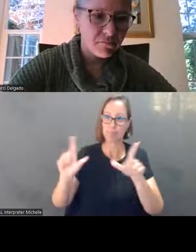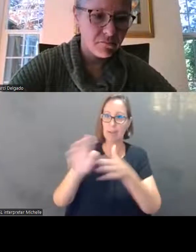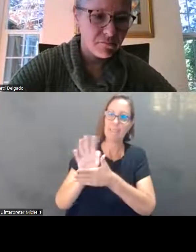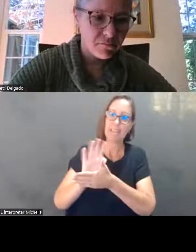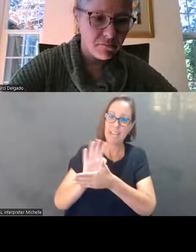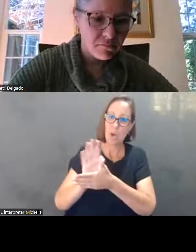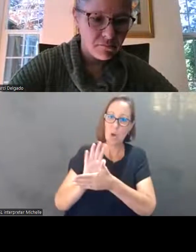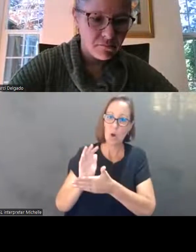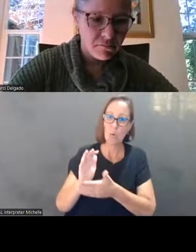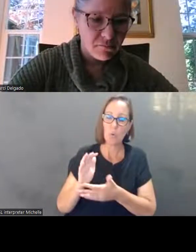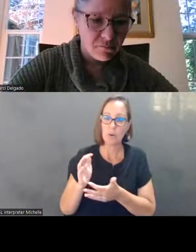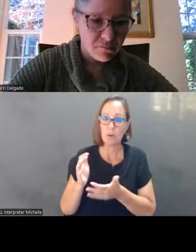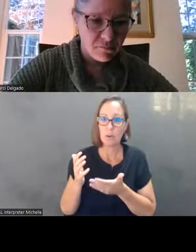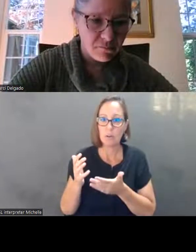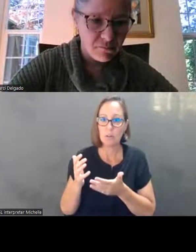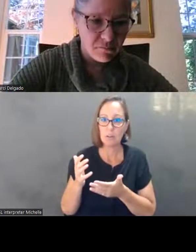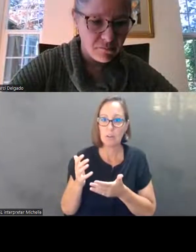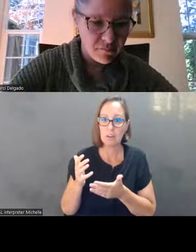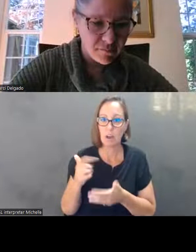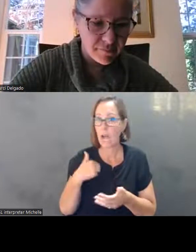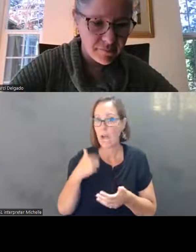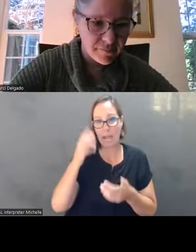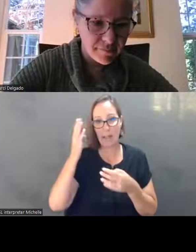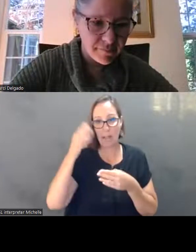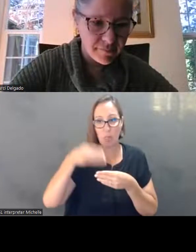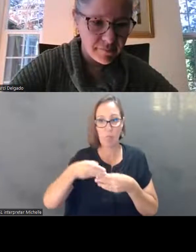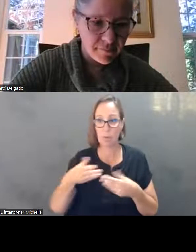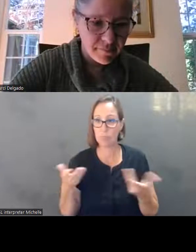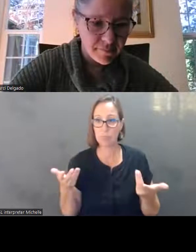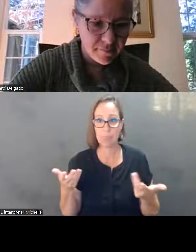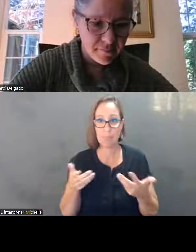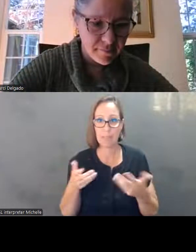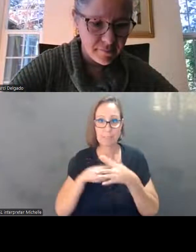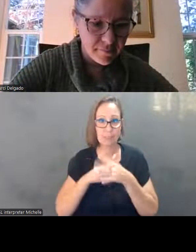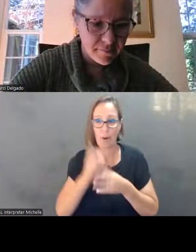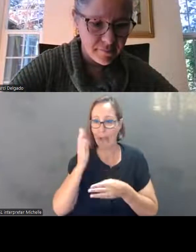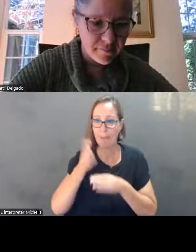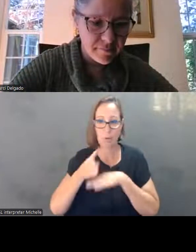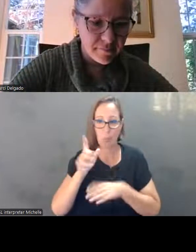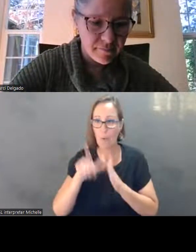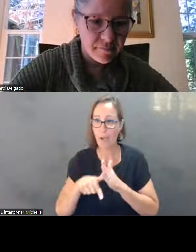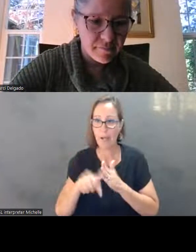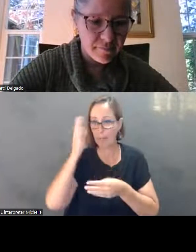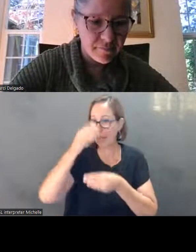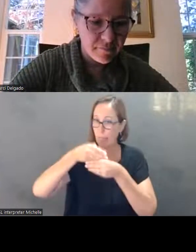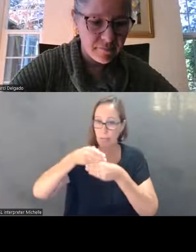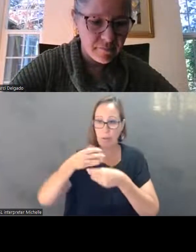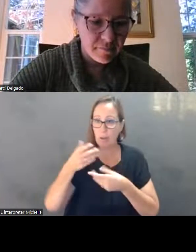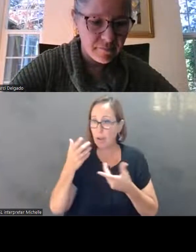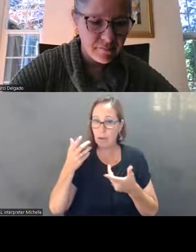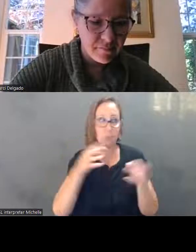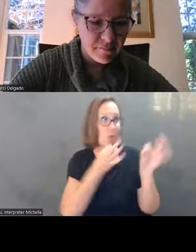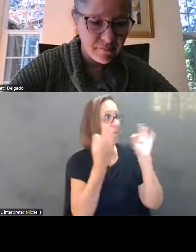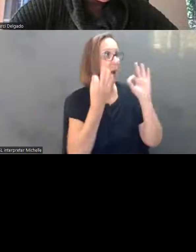especially if it's like on a screen, I start to tune out. Especially, we're overworked, we're underpaid, we're tired,